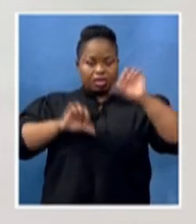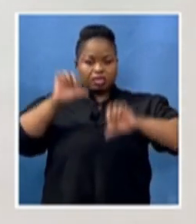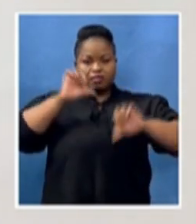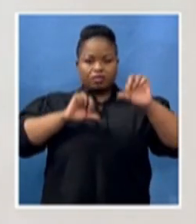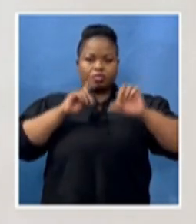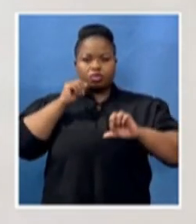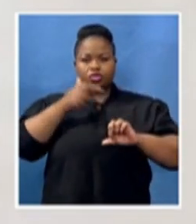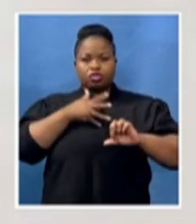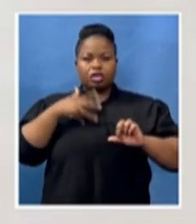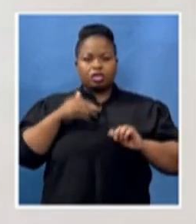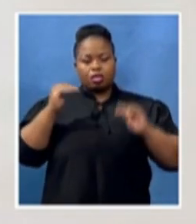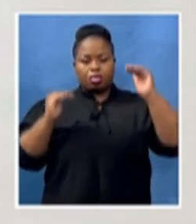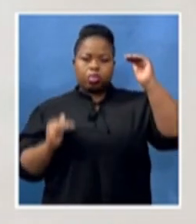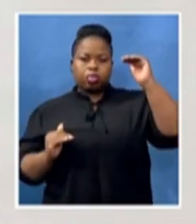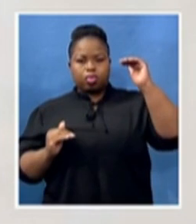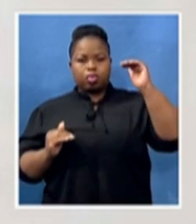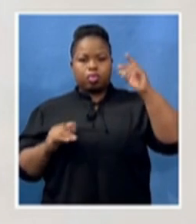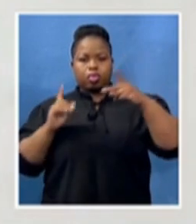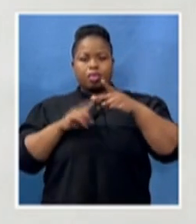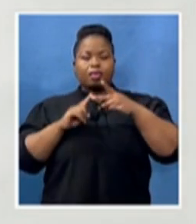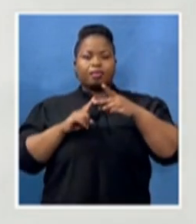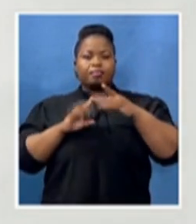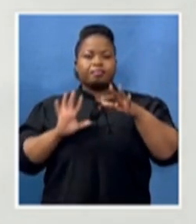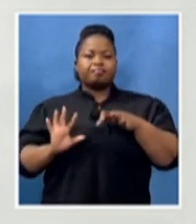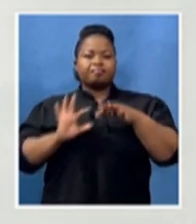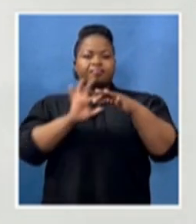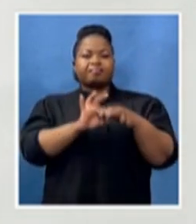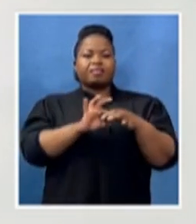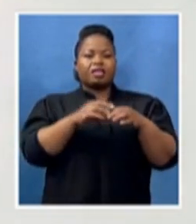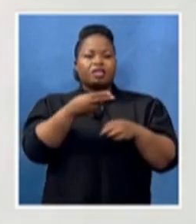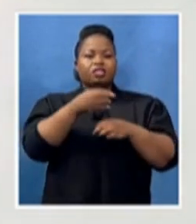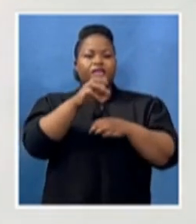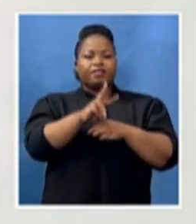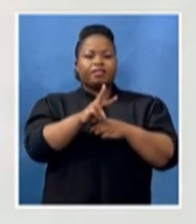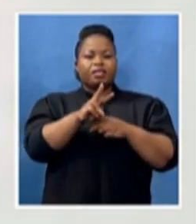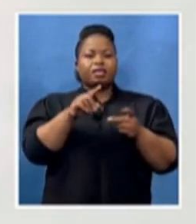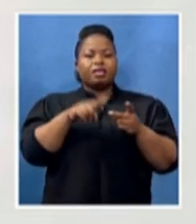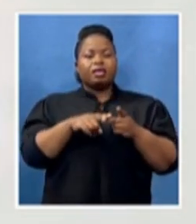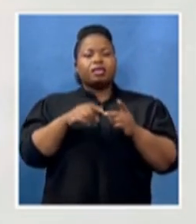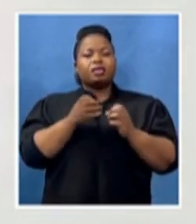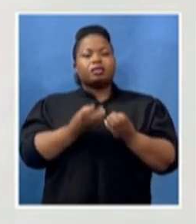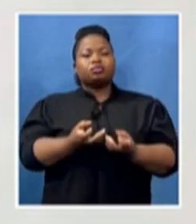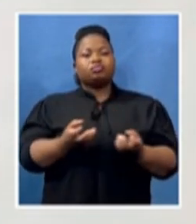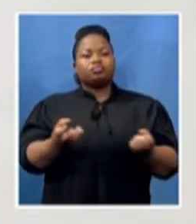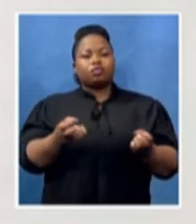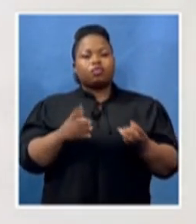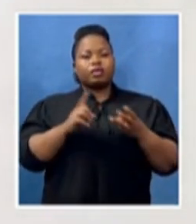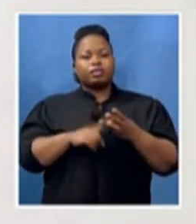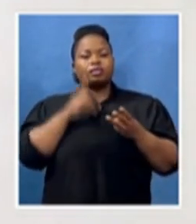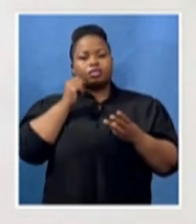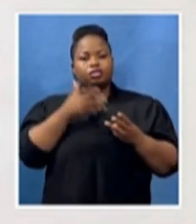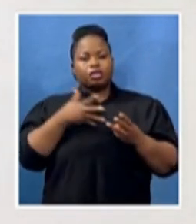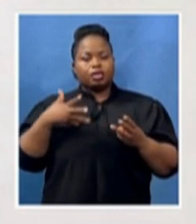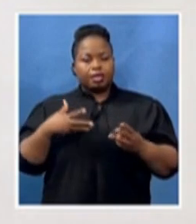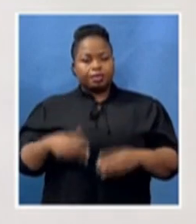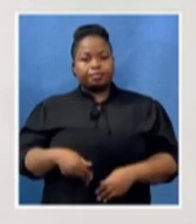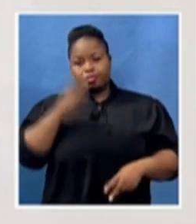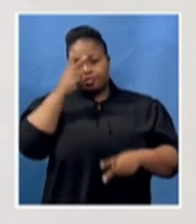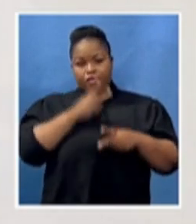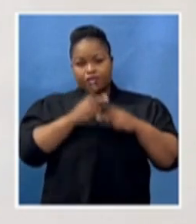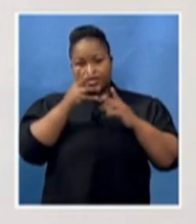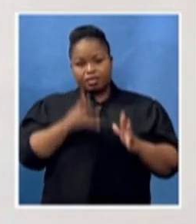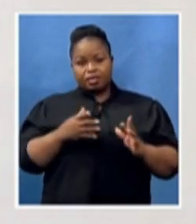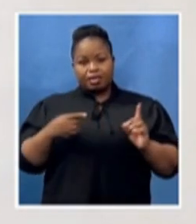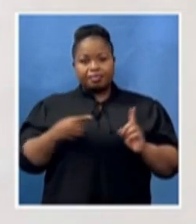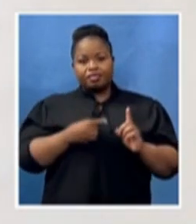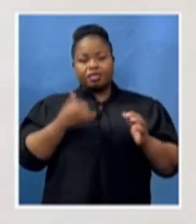to HIV, gender, and poverty. Professor Shisana is currently the Social Policy Special Advisor to